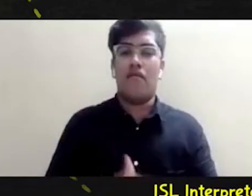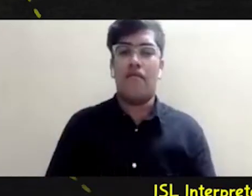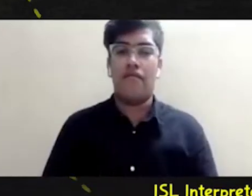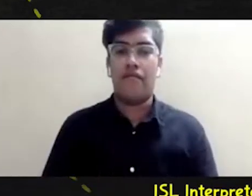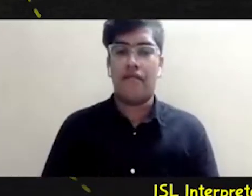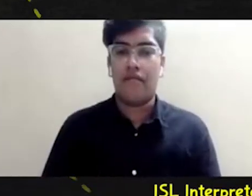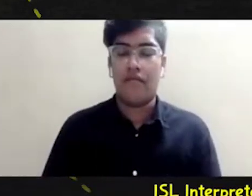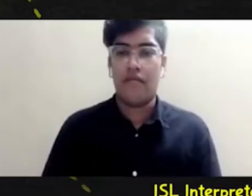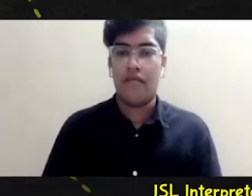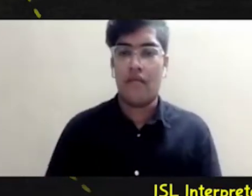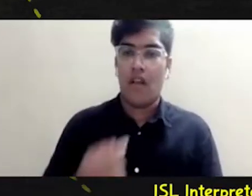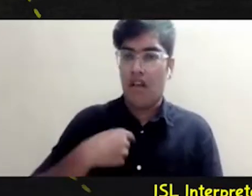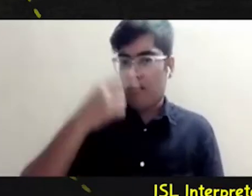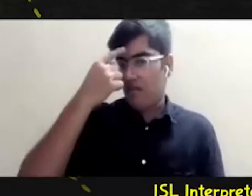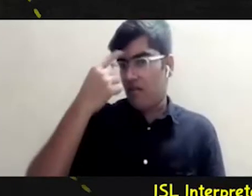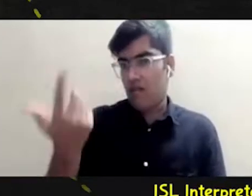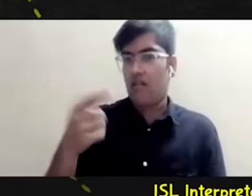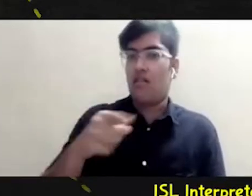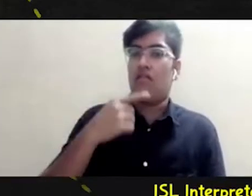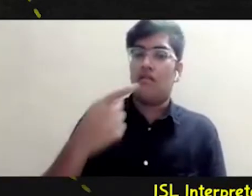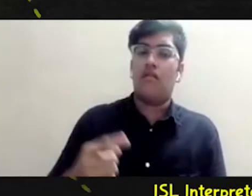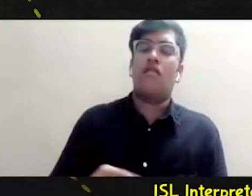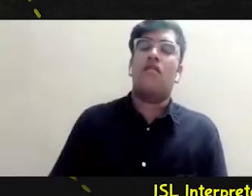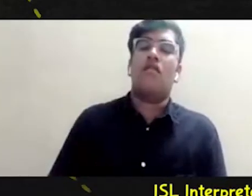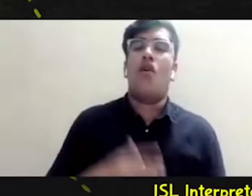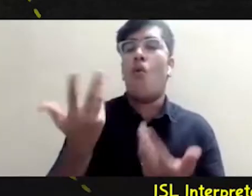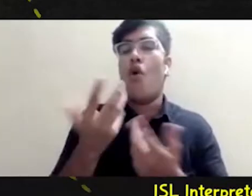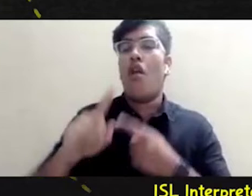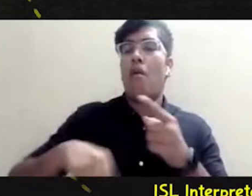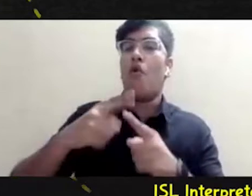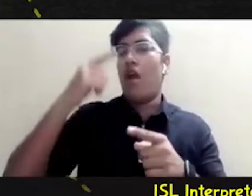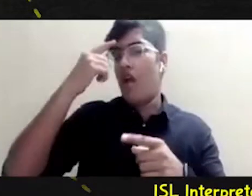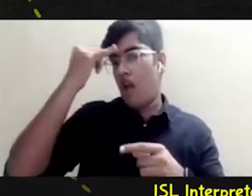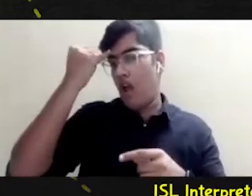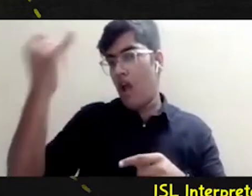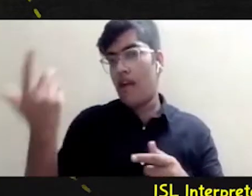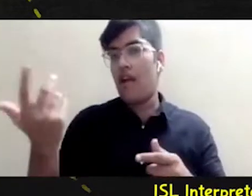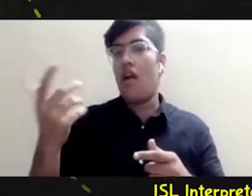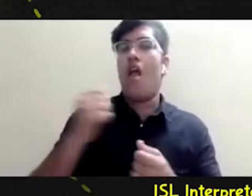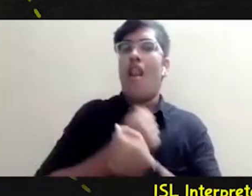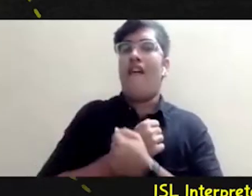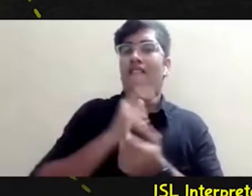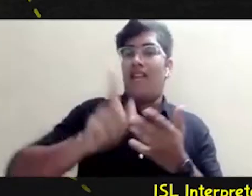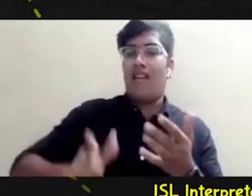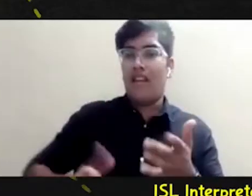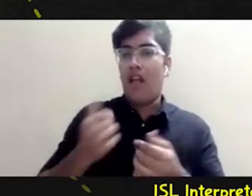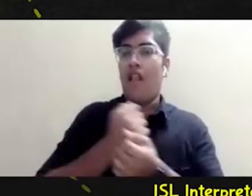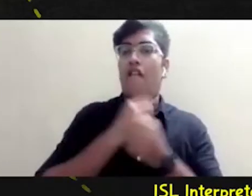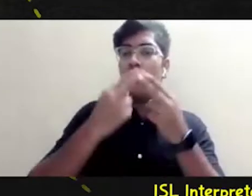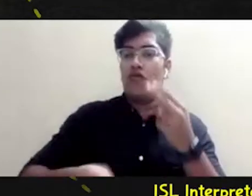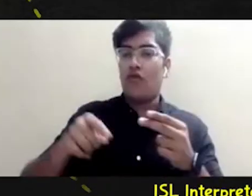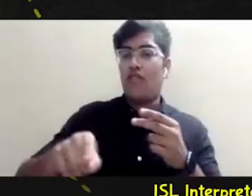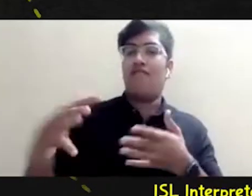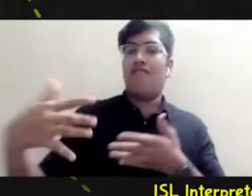someone has highlighted that also, that what about the idea of love letters and love stories as the method of data